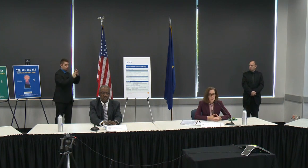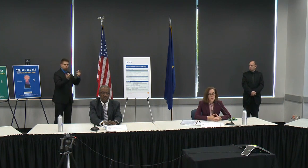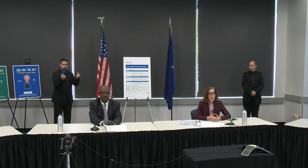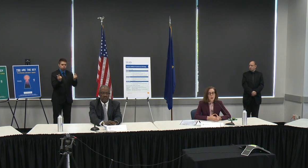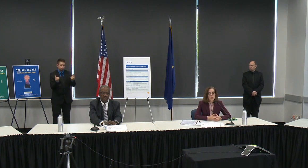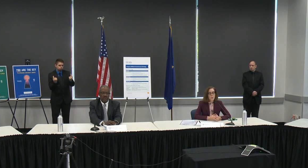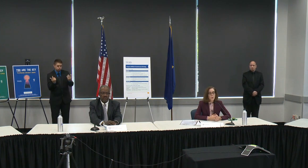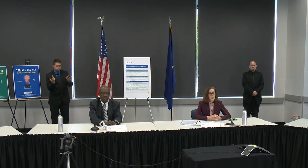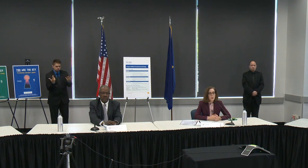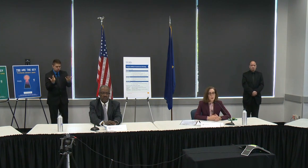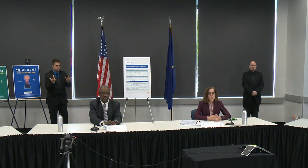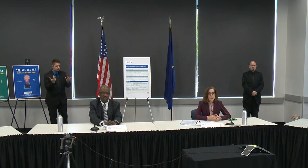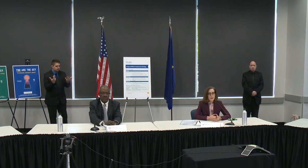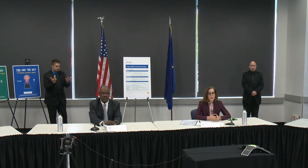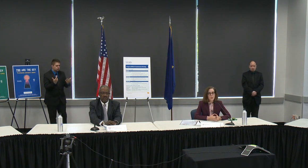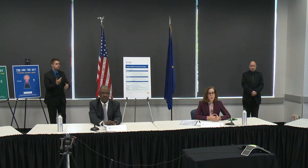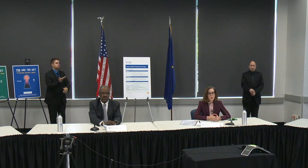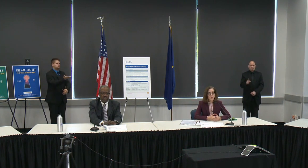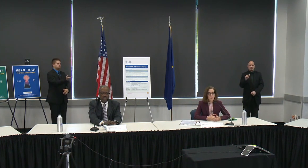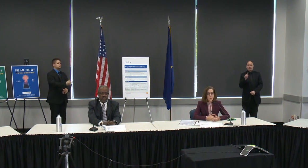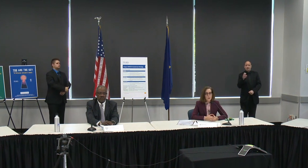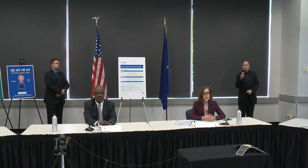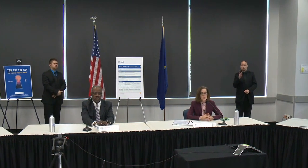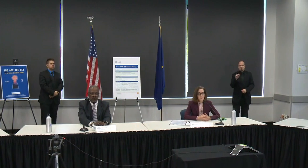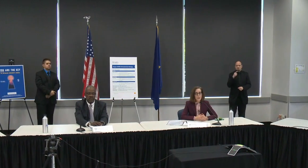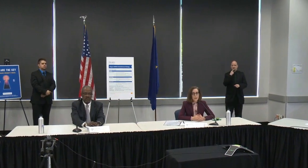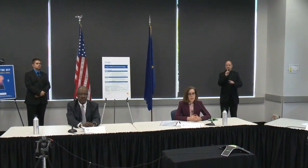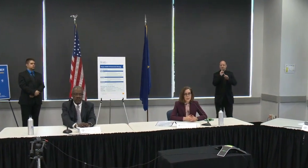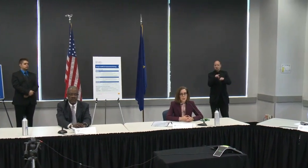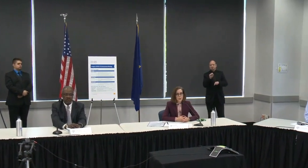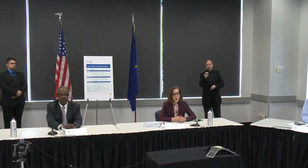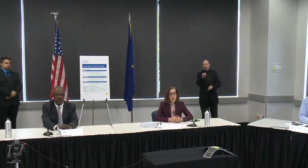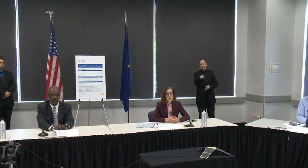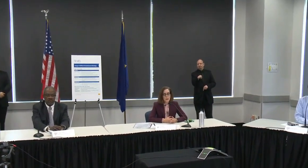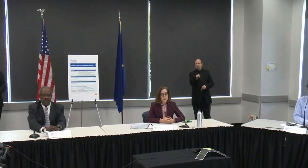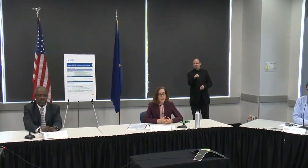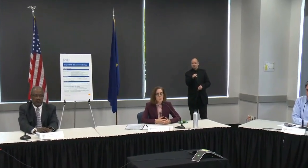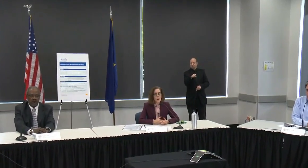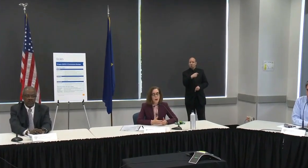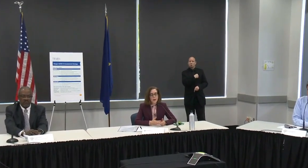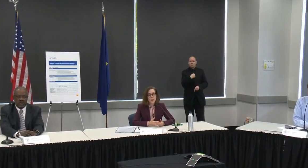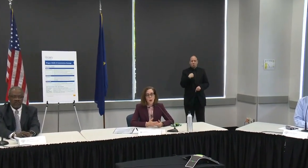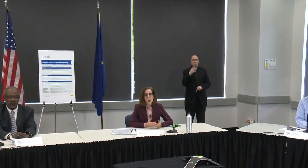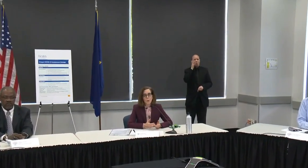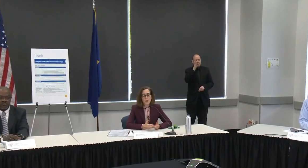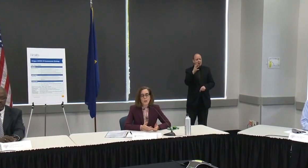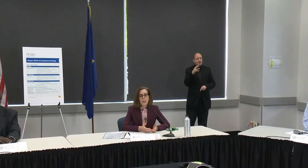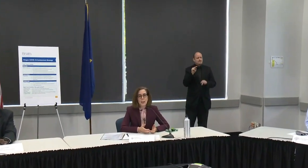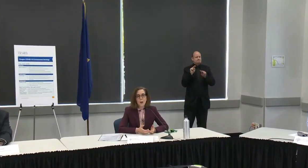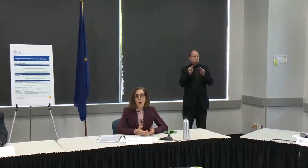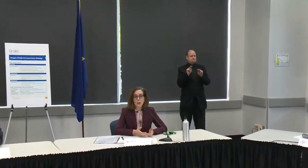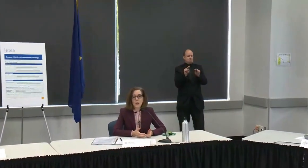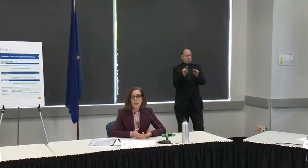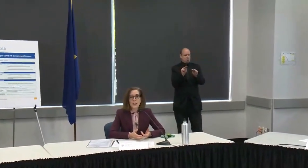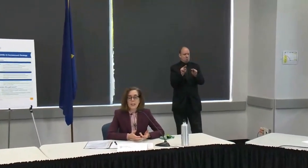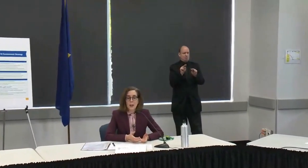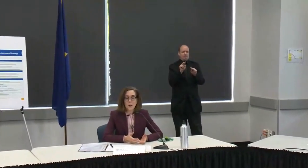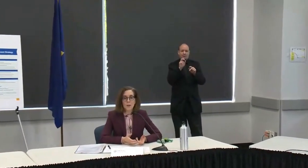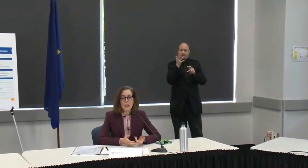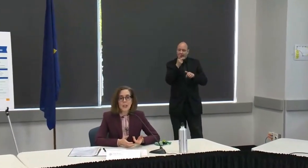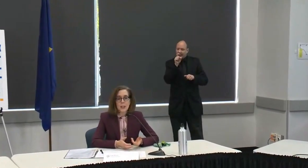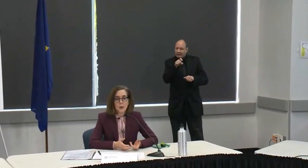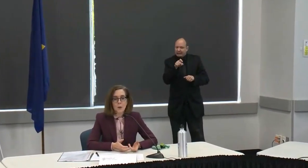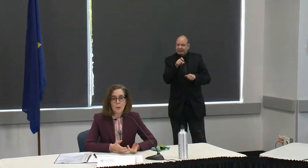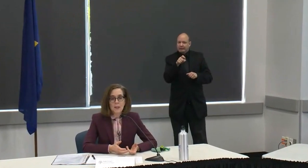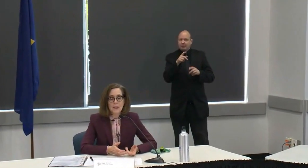yes we will maintain those tools if we need to obviously by proceeding cautiously and